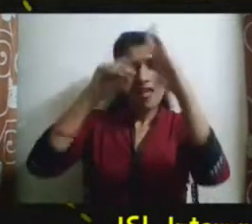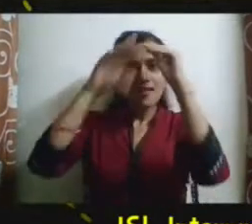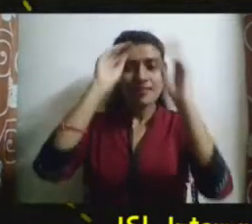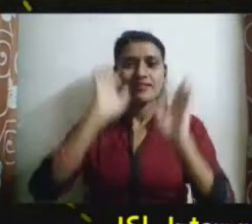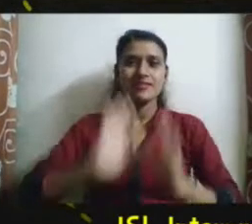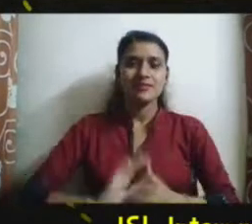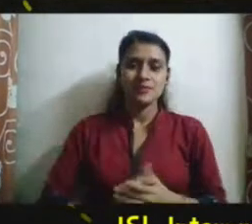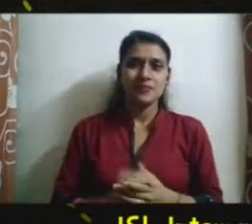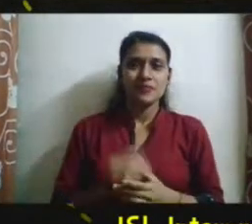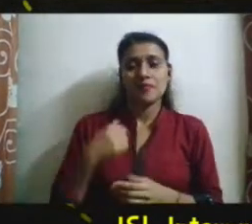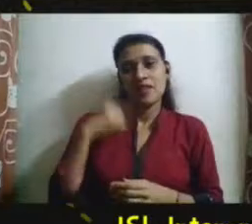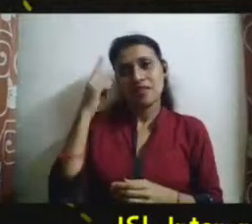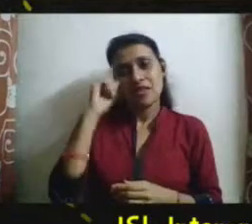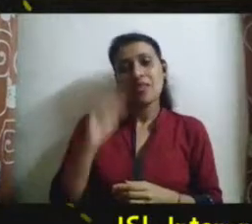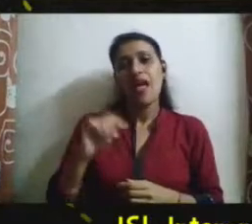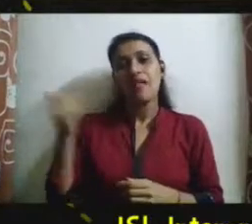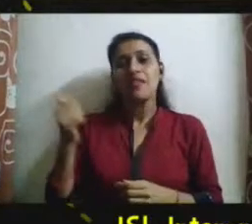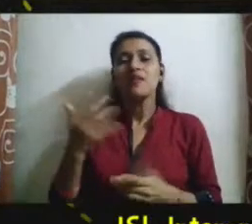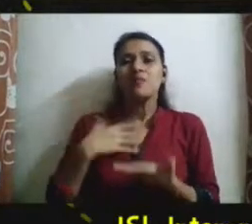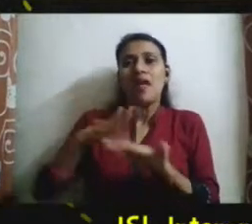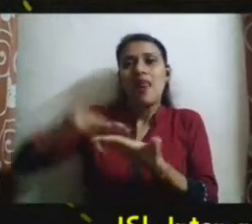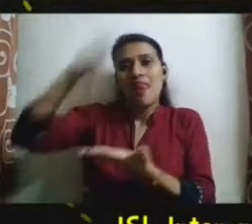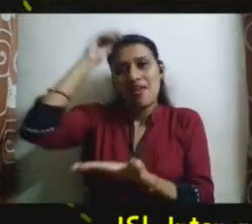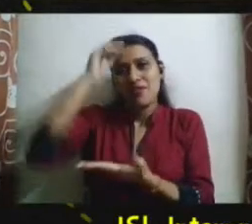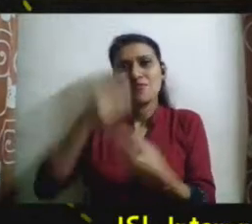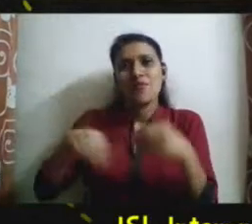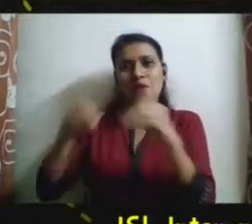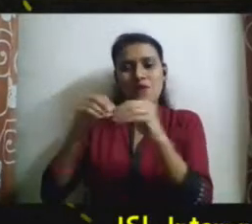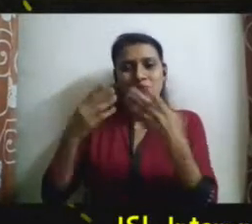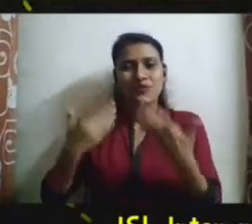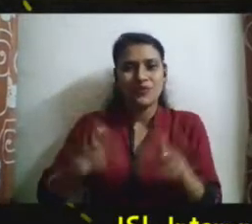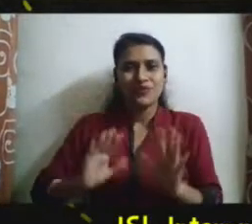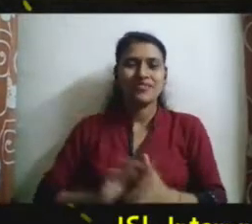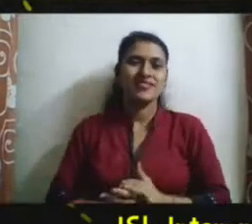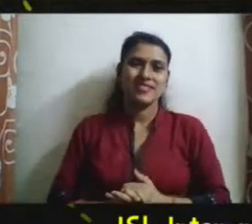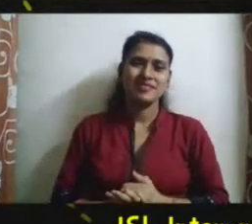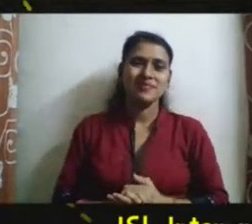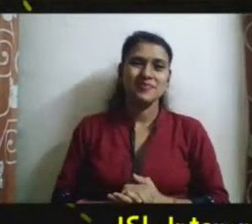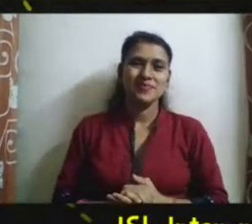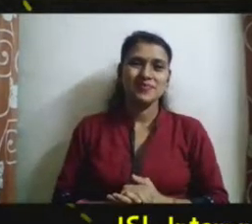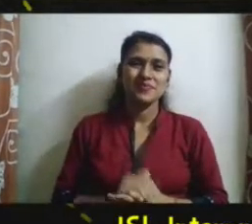think that's the other big takeaway for me at the end of the 3 days.